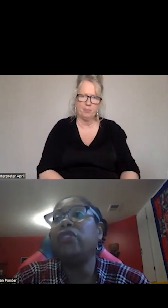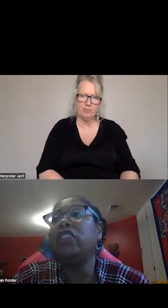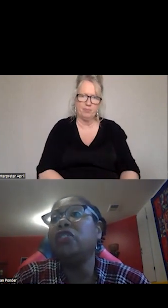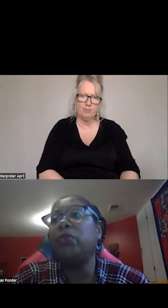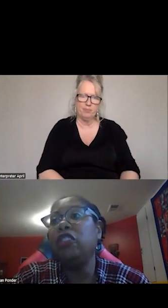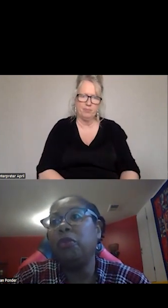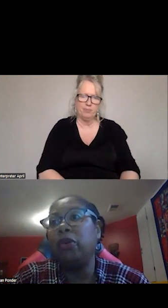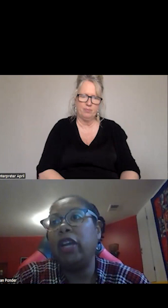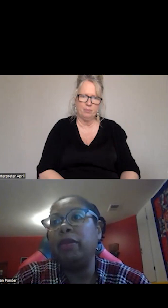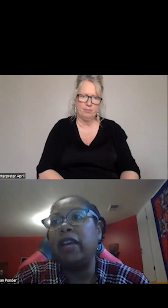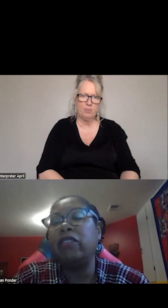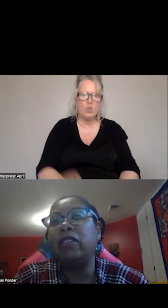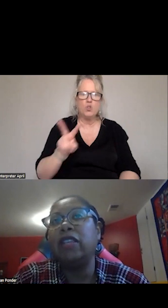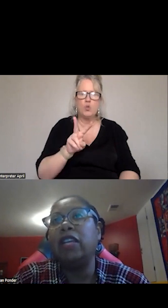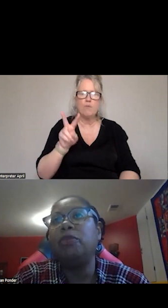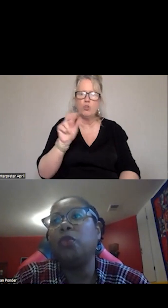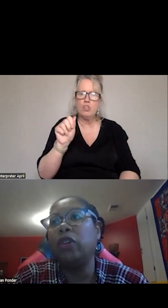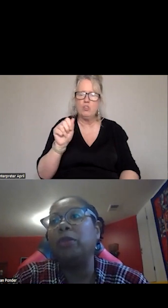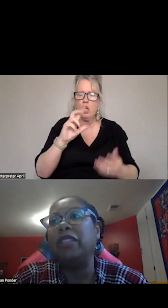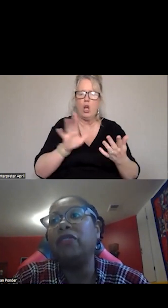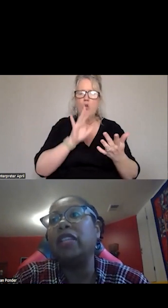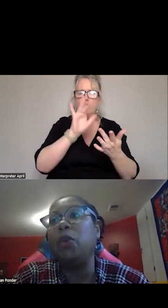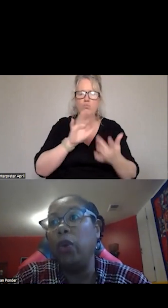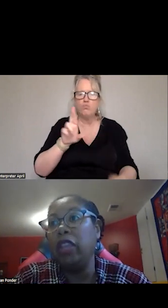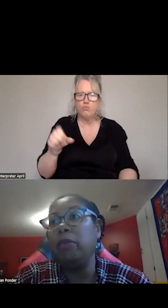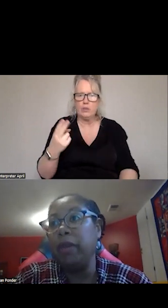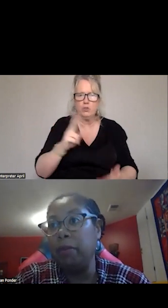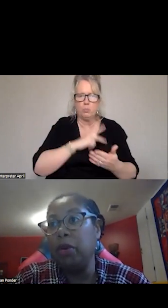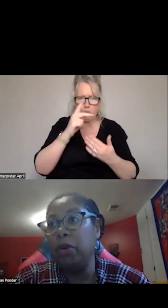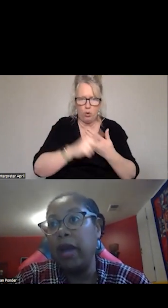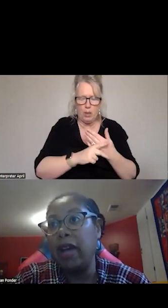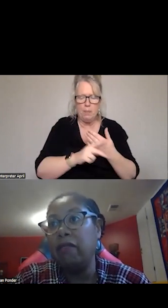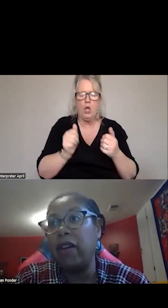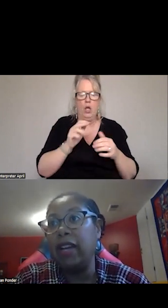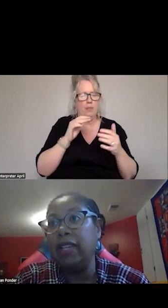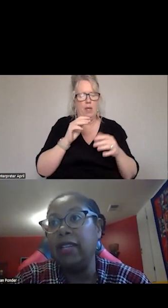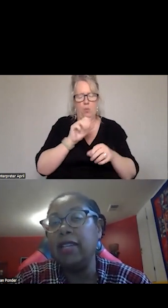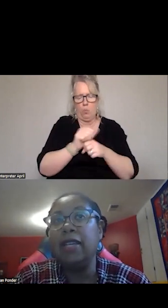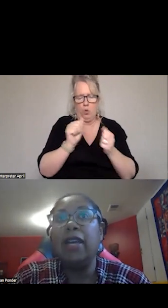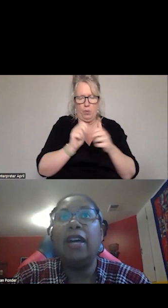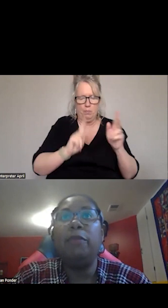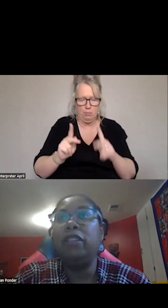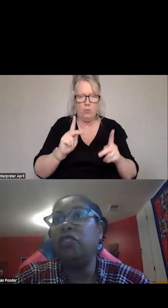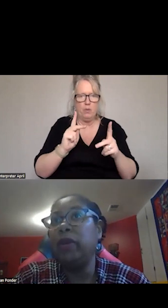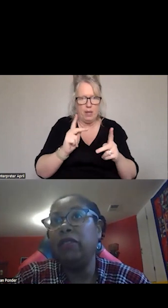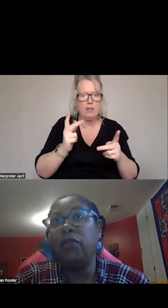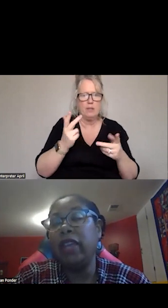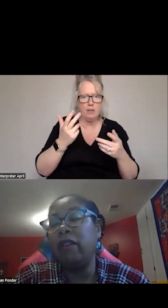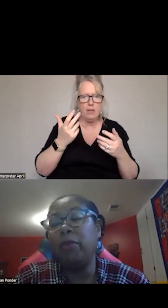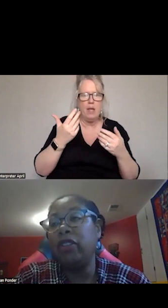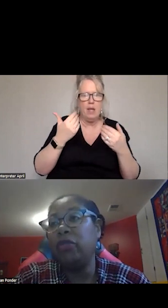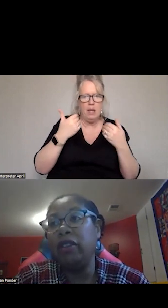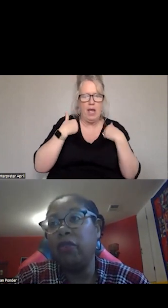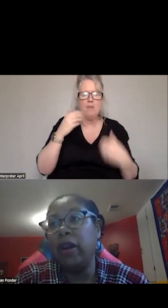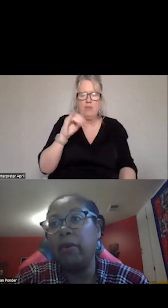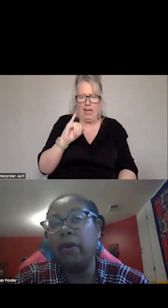So Virginia's REACH program is actually set up to work specifically with people who have IDD. It's they